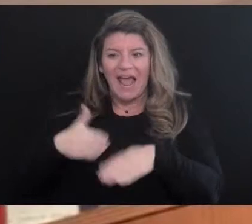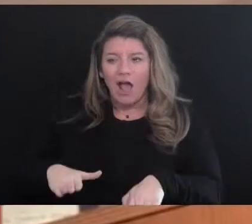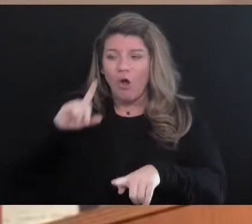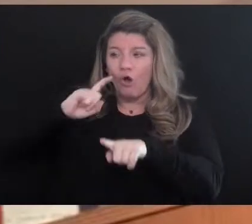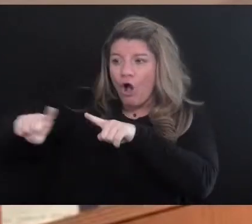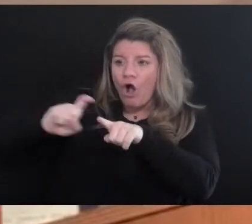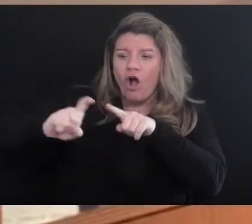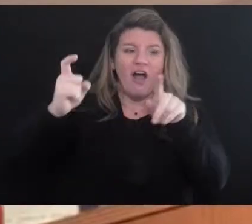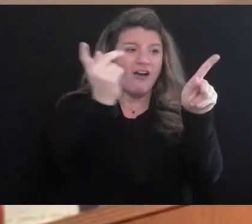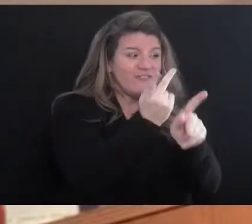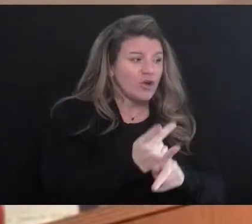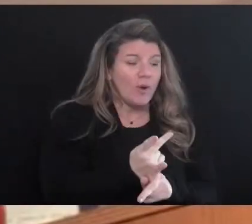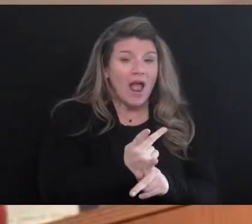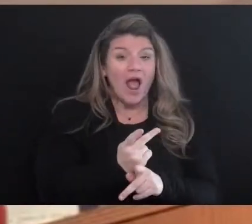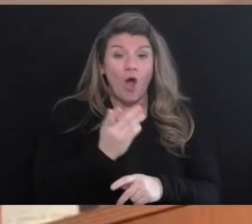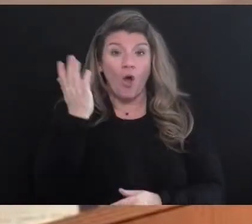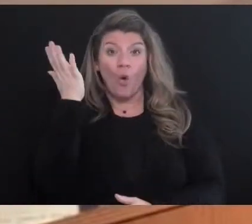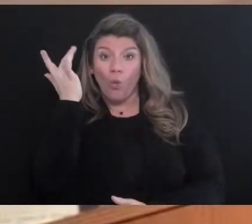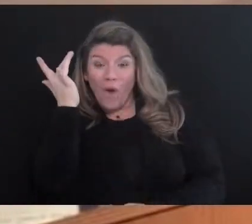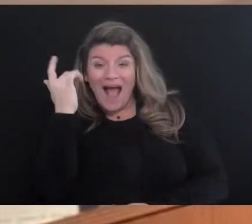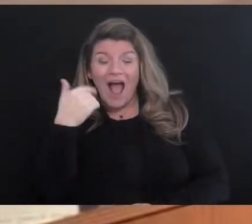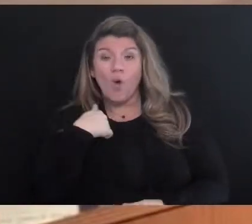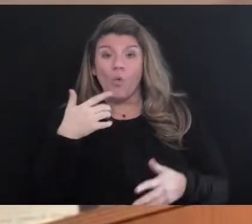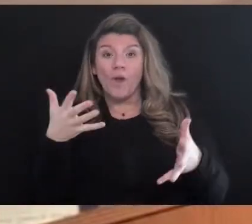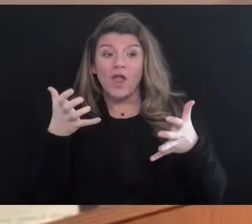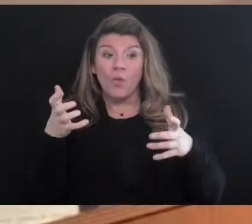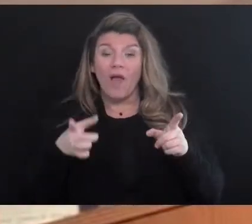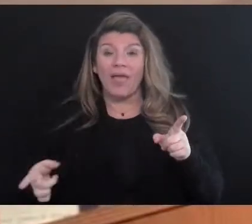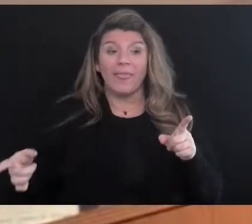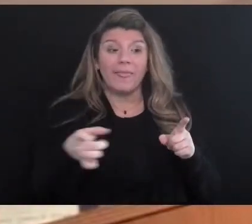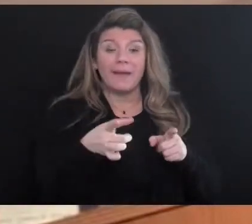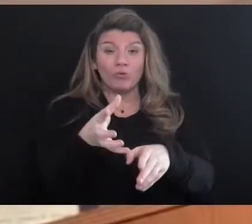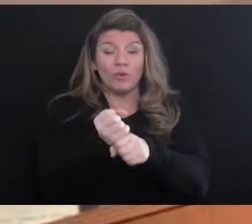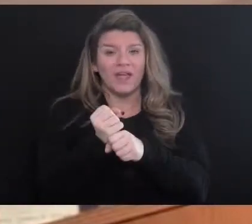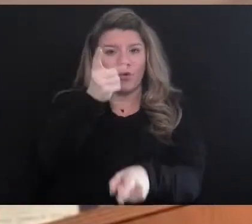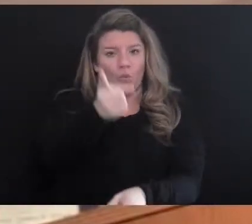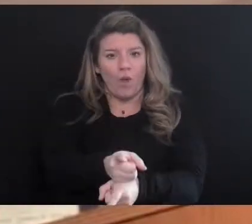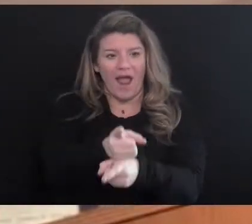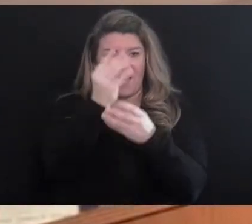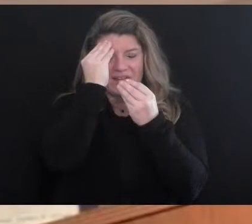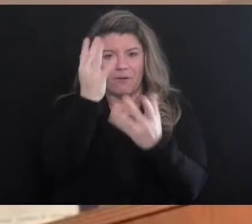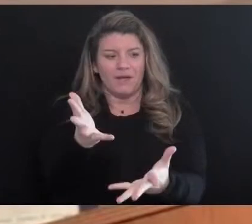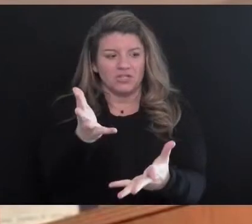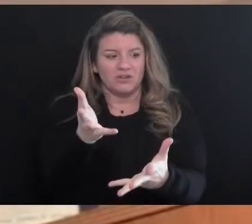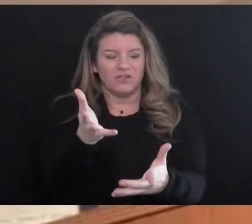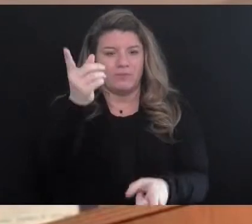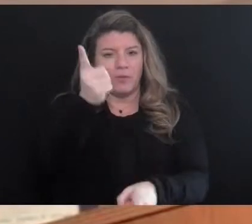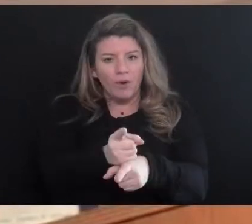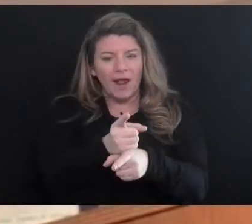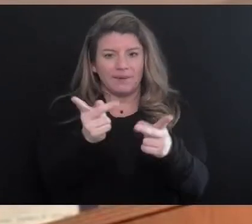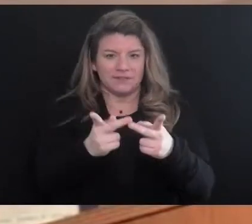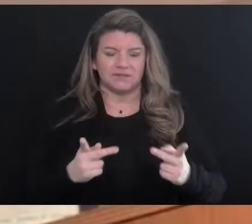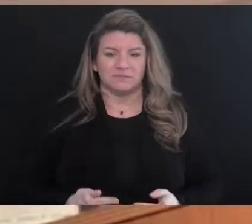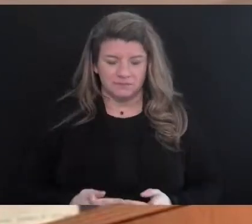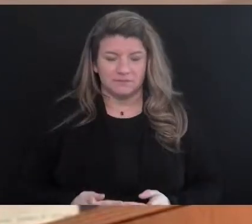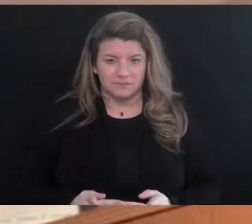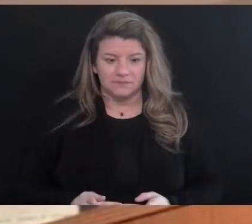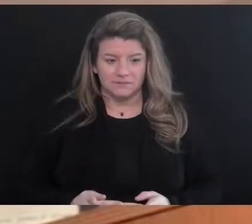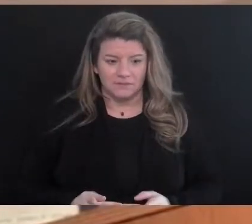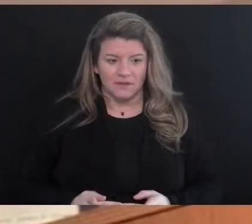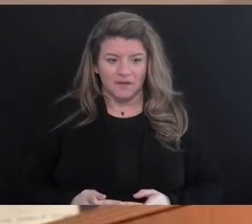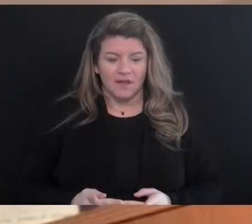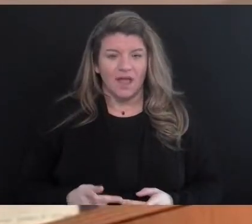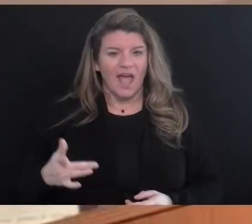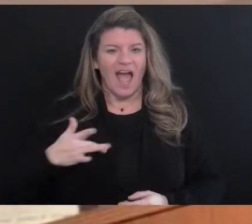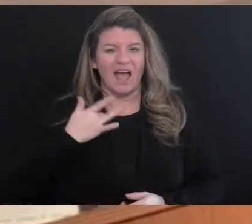sure people are getting information from us and from appropriate sources. I think a lot